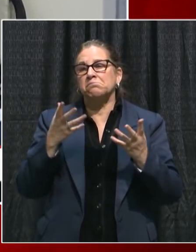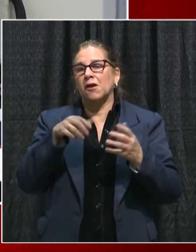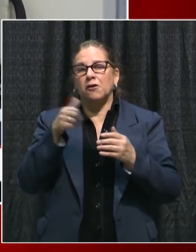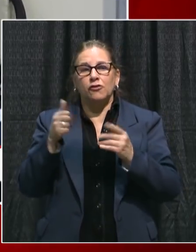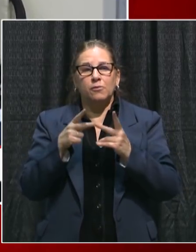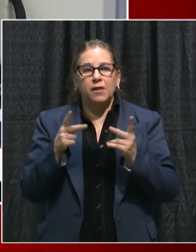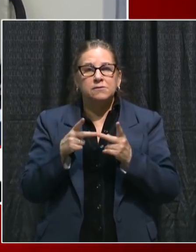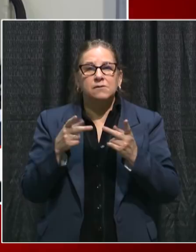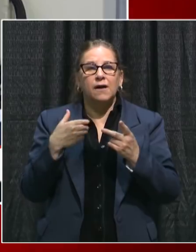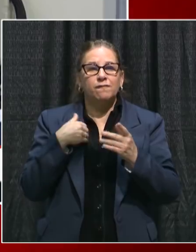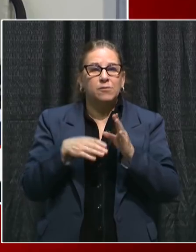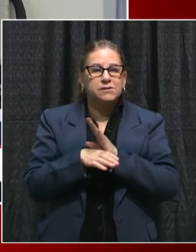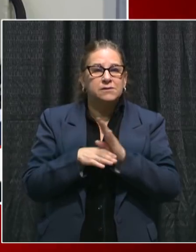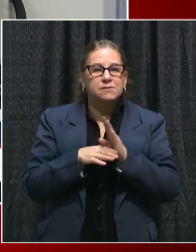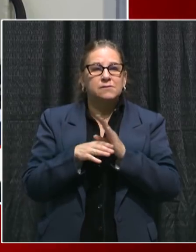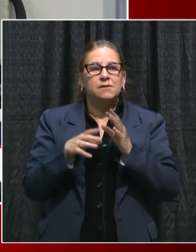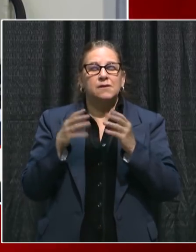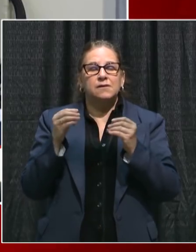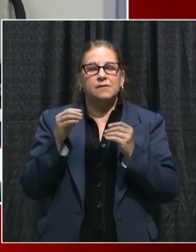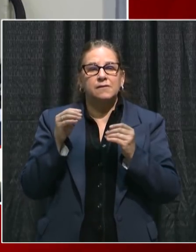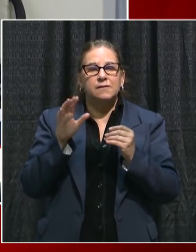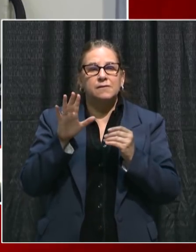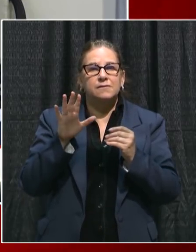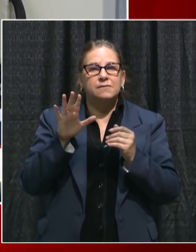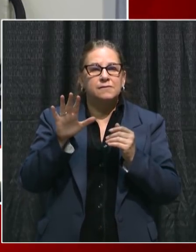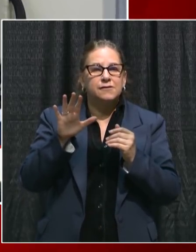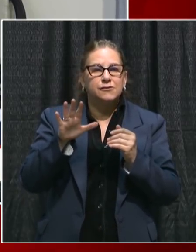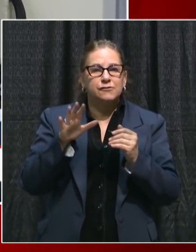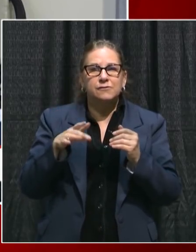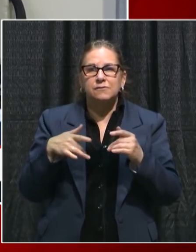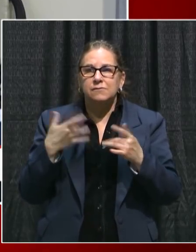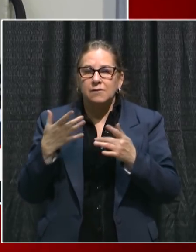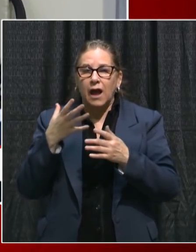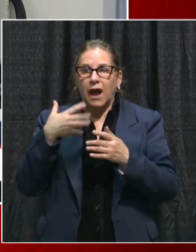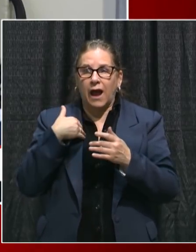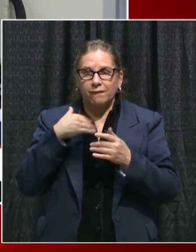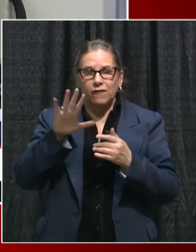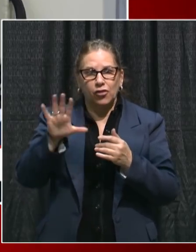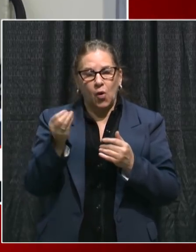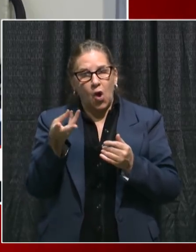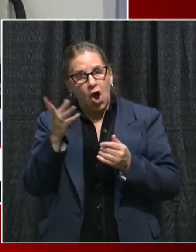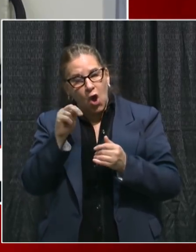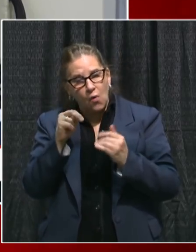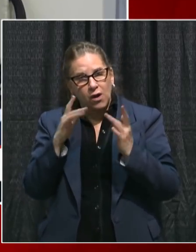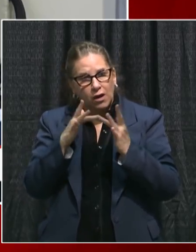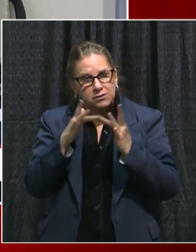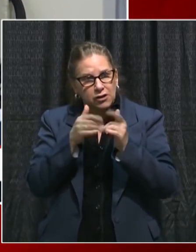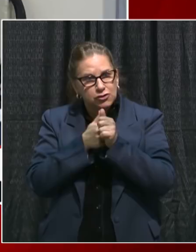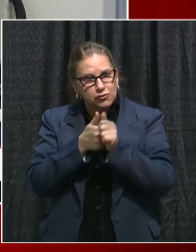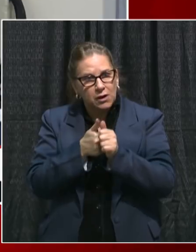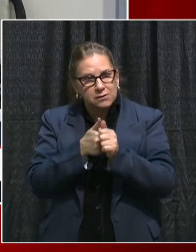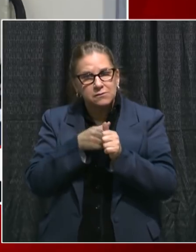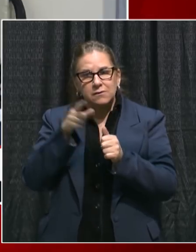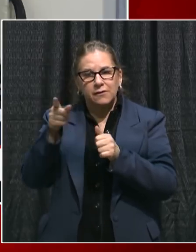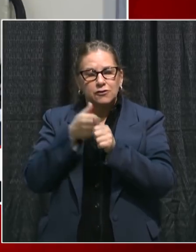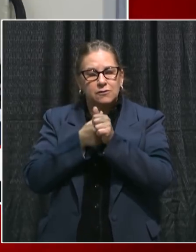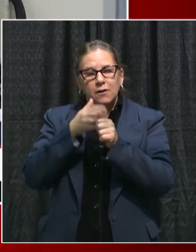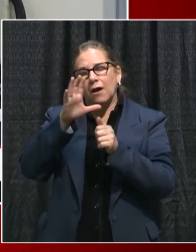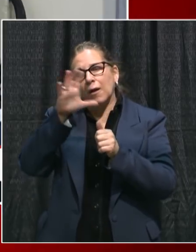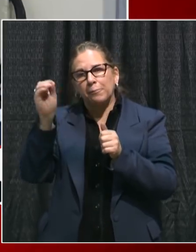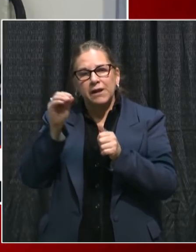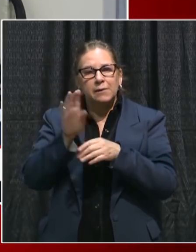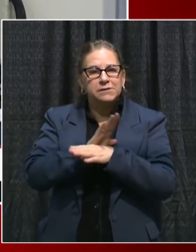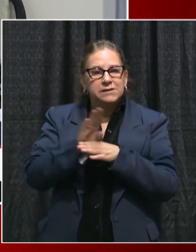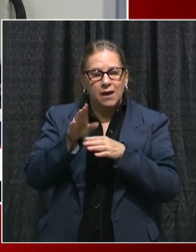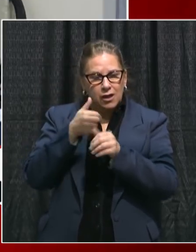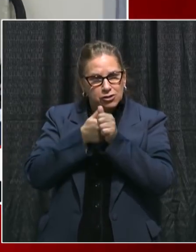their own contact investigations and notifying their own employees, and nothing different should be expected in terms of how the